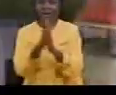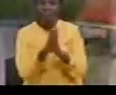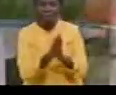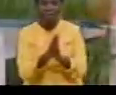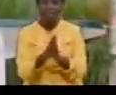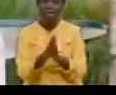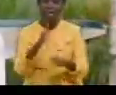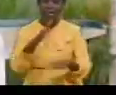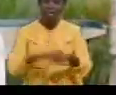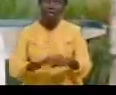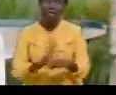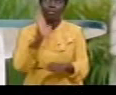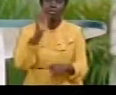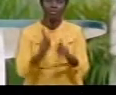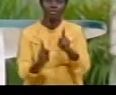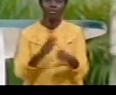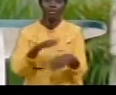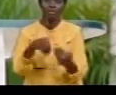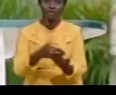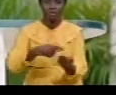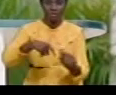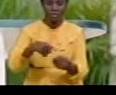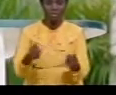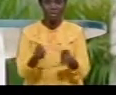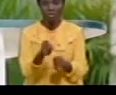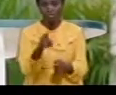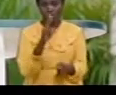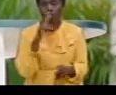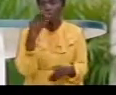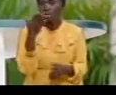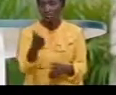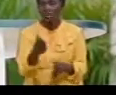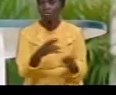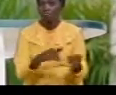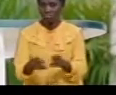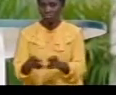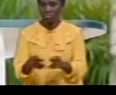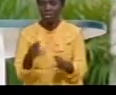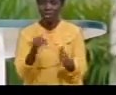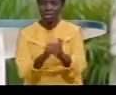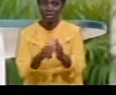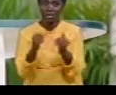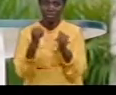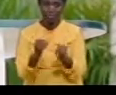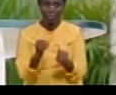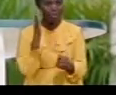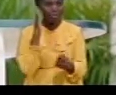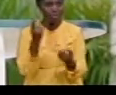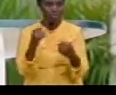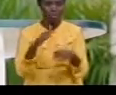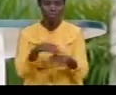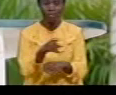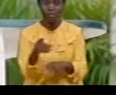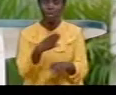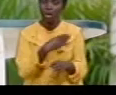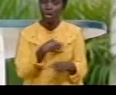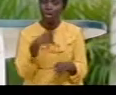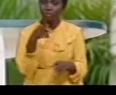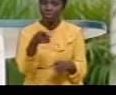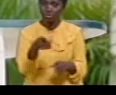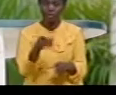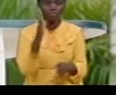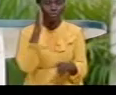over. As you are there, get ready. That power is coming upon you. Get ready. You will not remain the same again. Get ready.